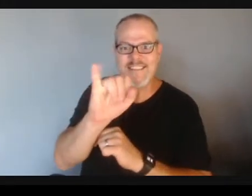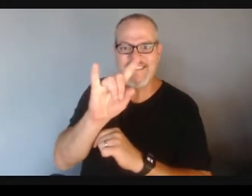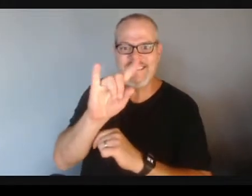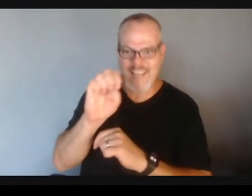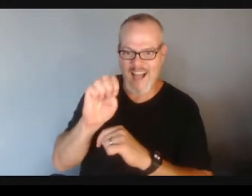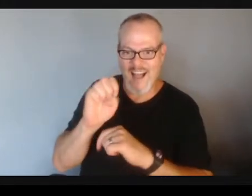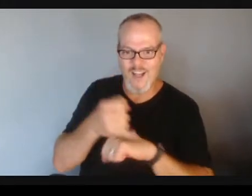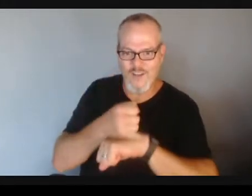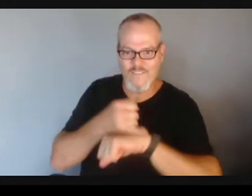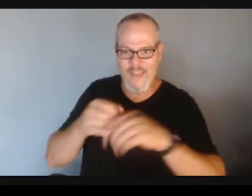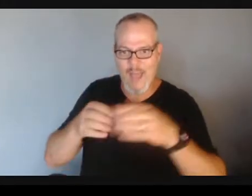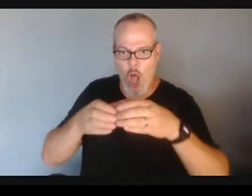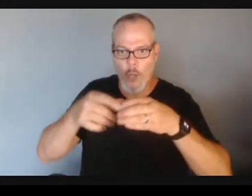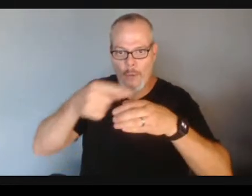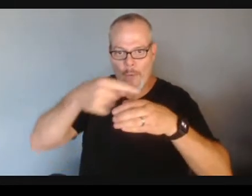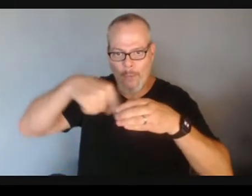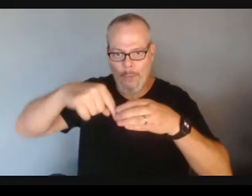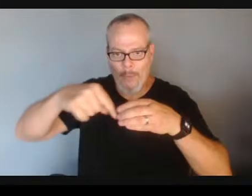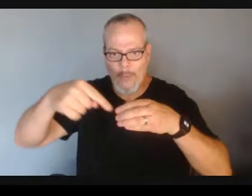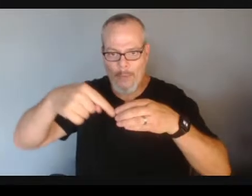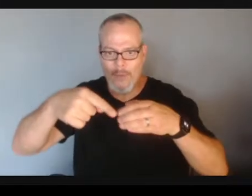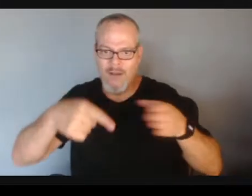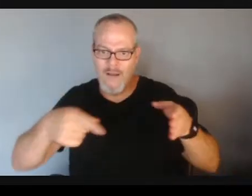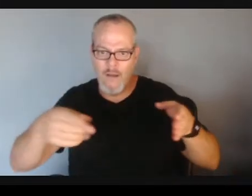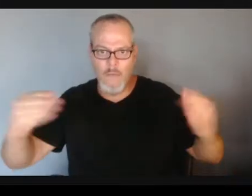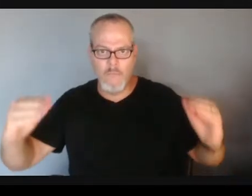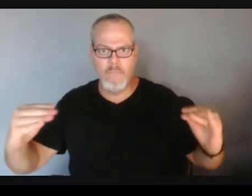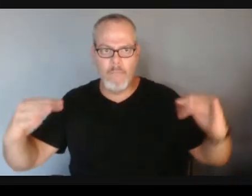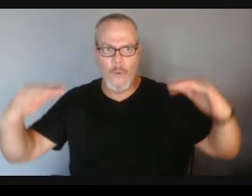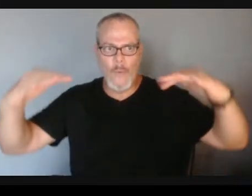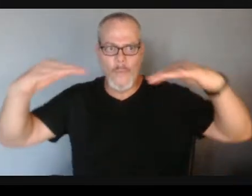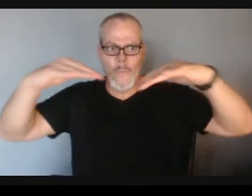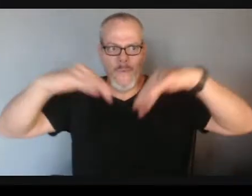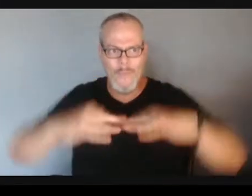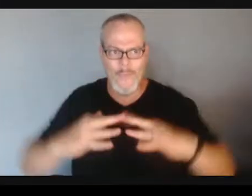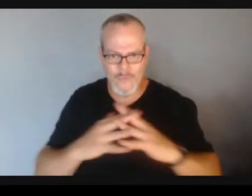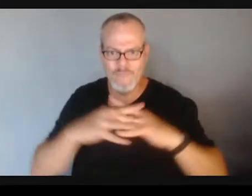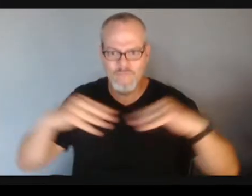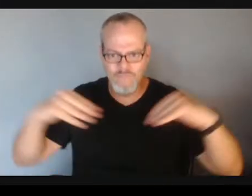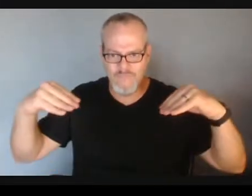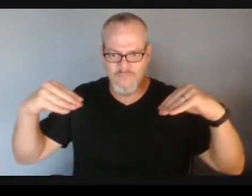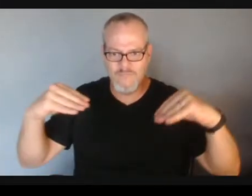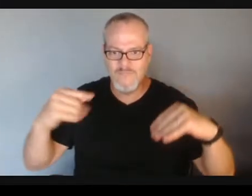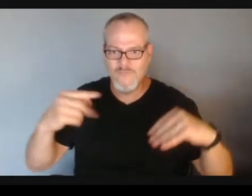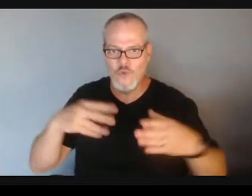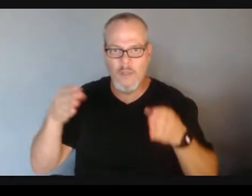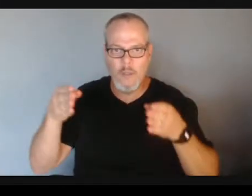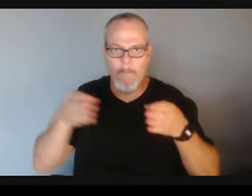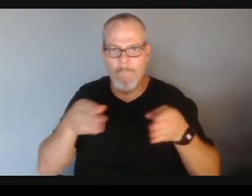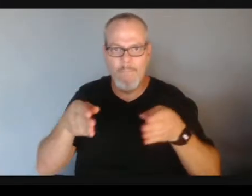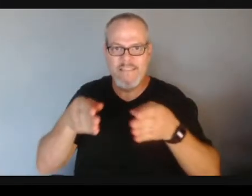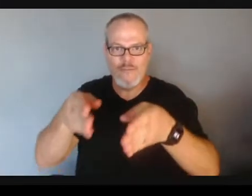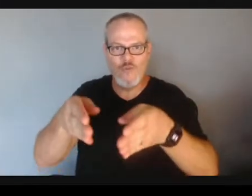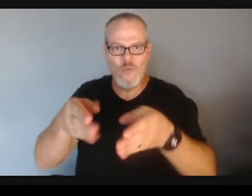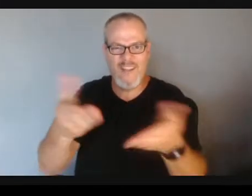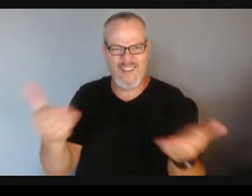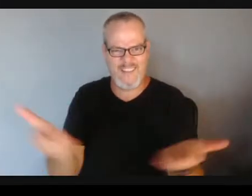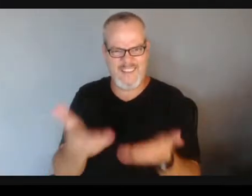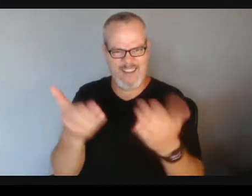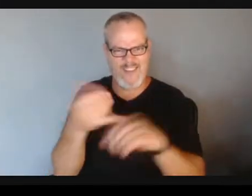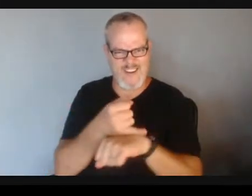that. Yeah, the wall of water meets the water. Yeah. So we have a peninsula somewhere here in the island